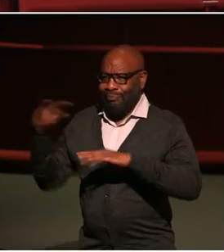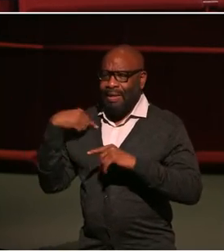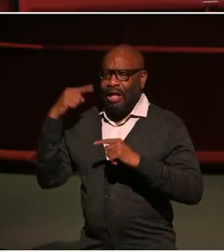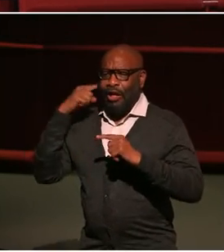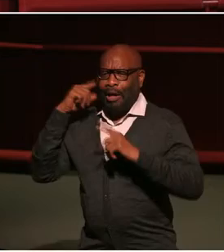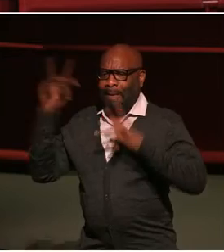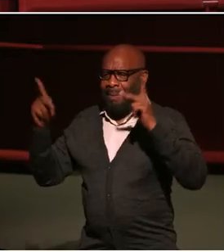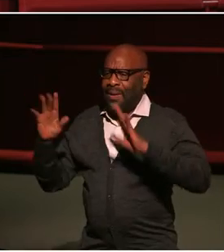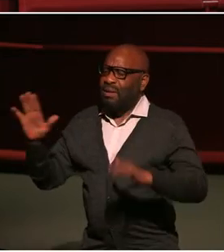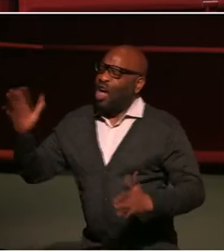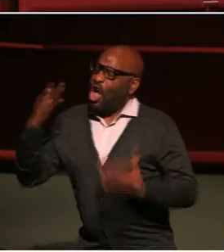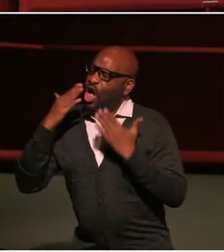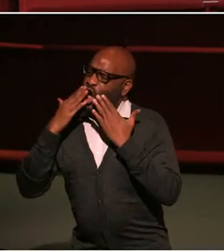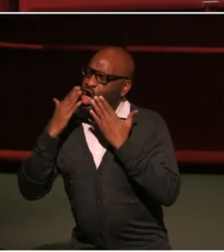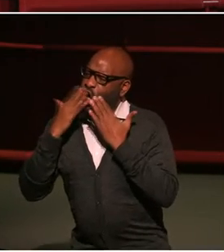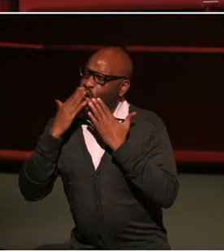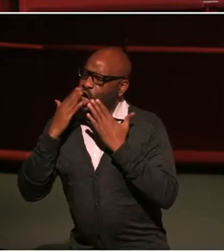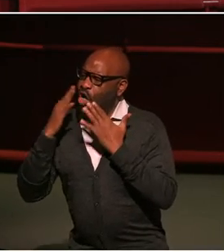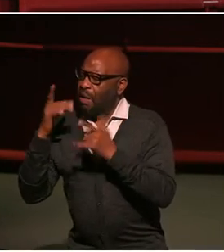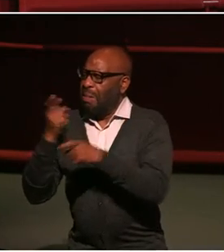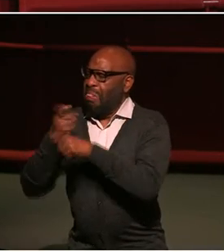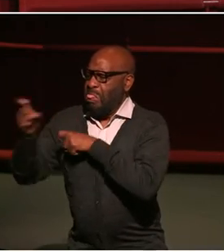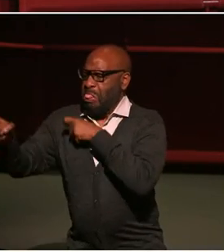ooh, and the tomahawk chop.